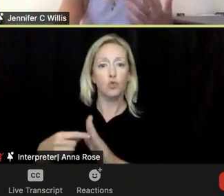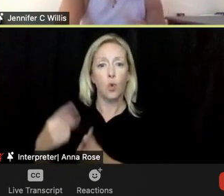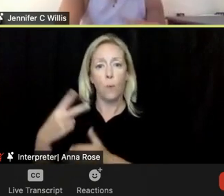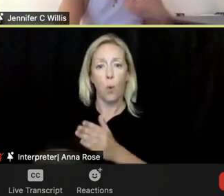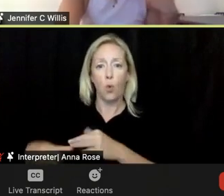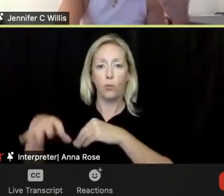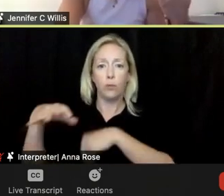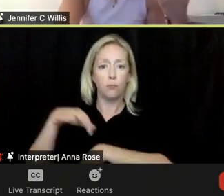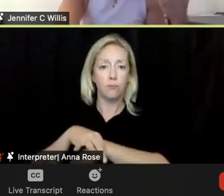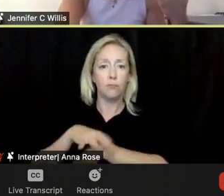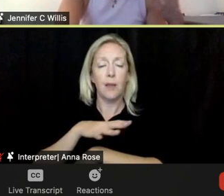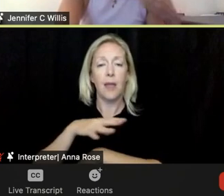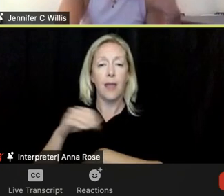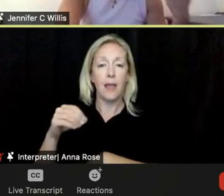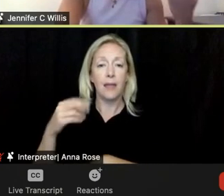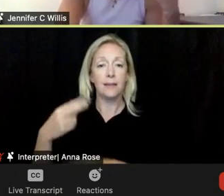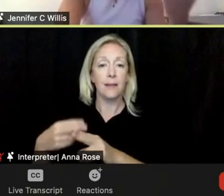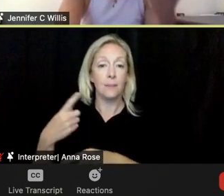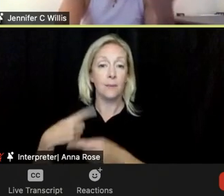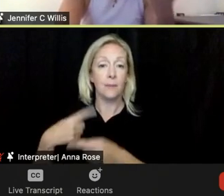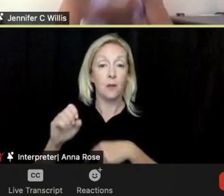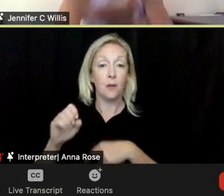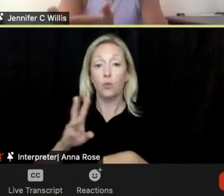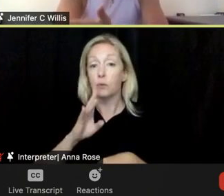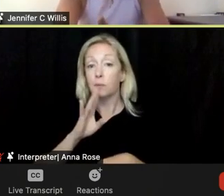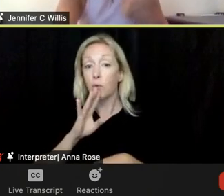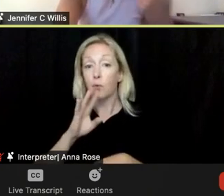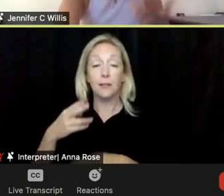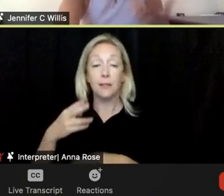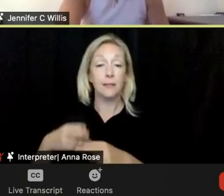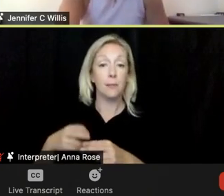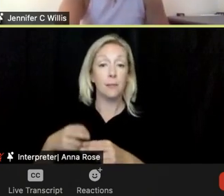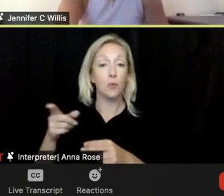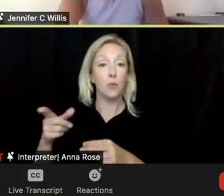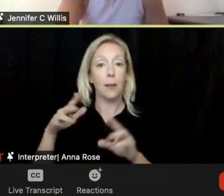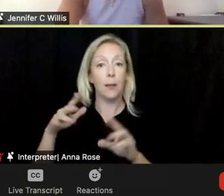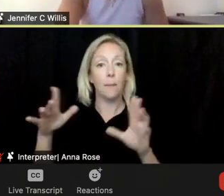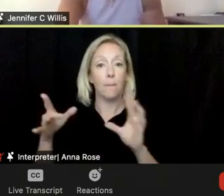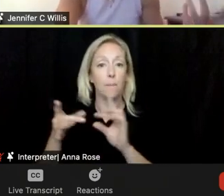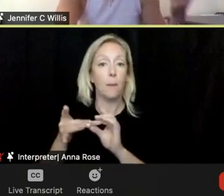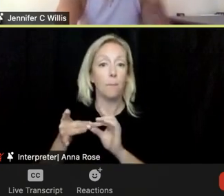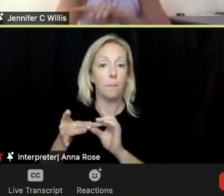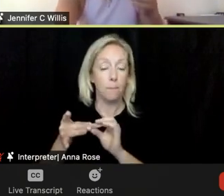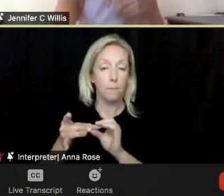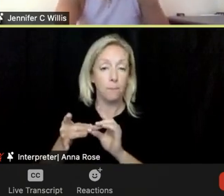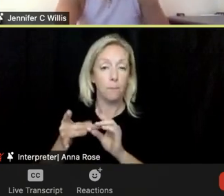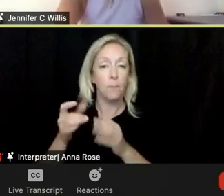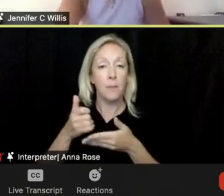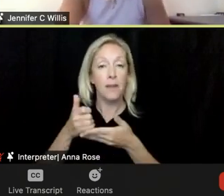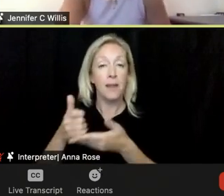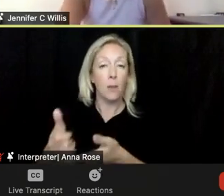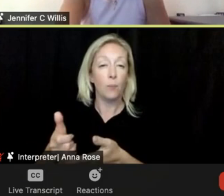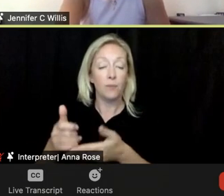spoken name for our students to hopefully develop that as well. But again, just a way to help them bridge